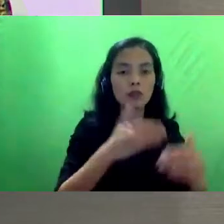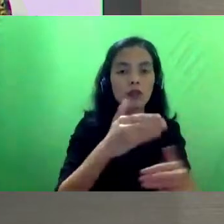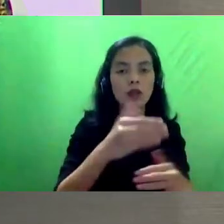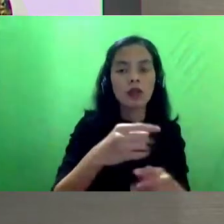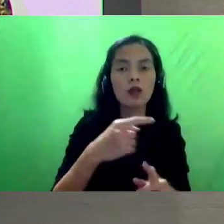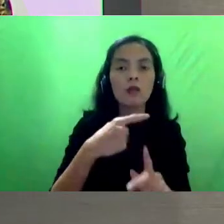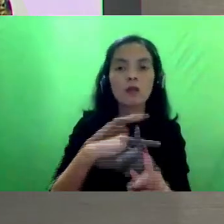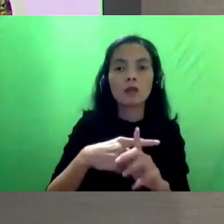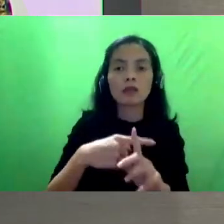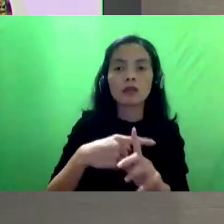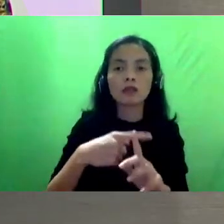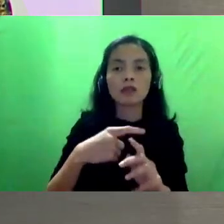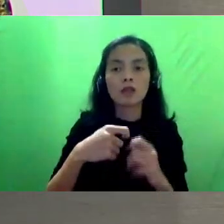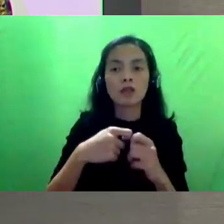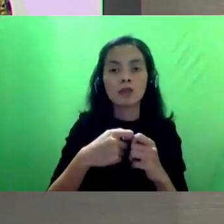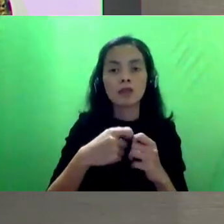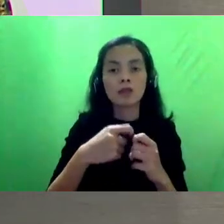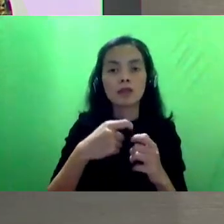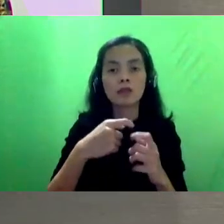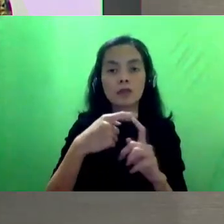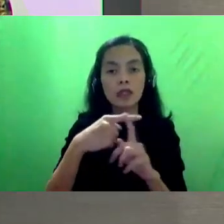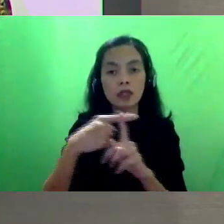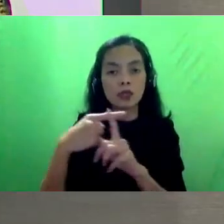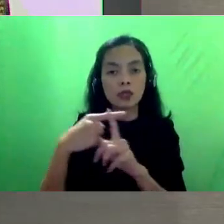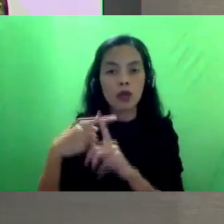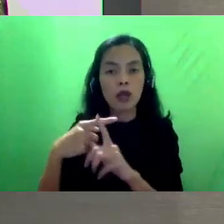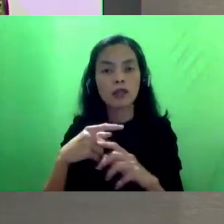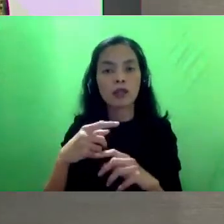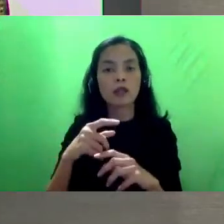the Washington